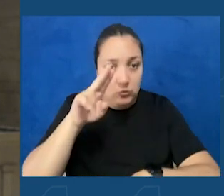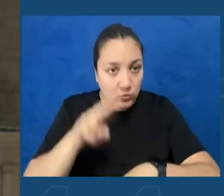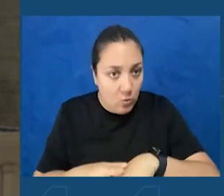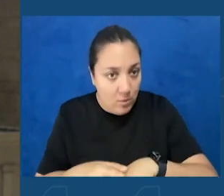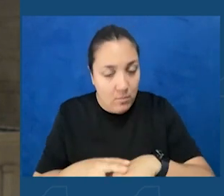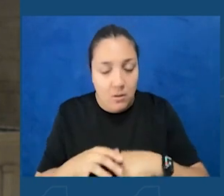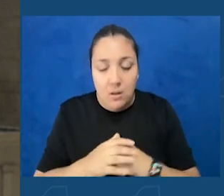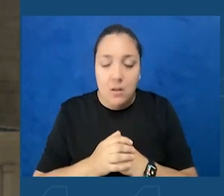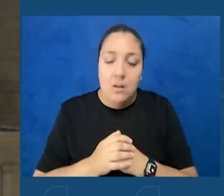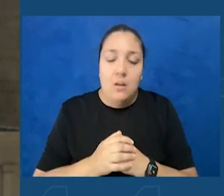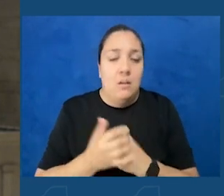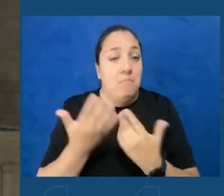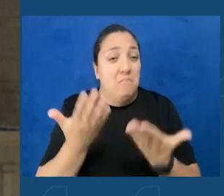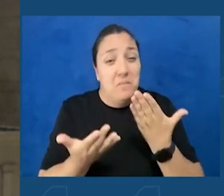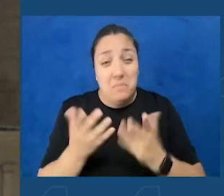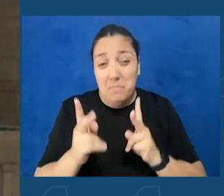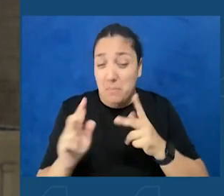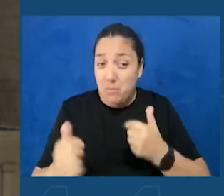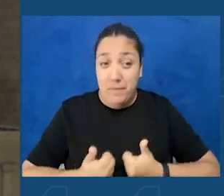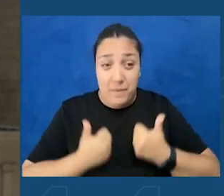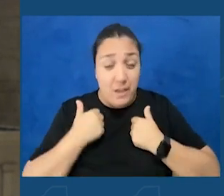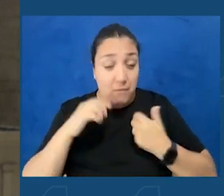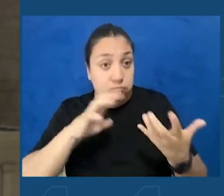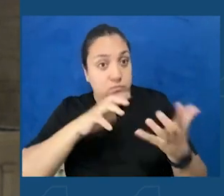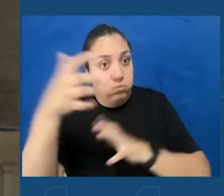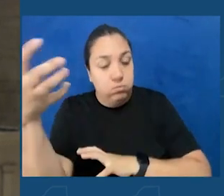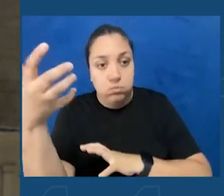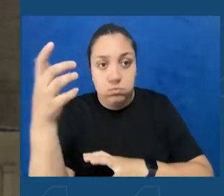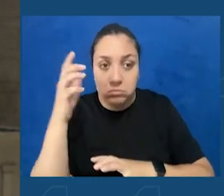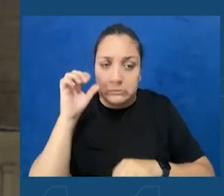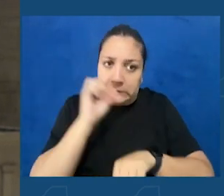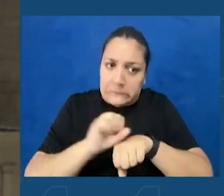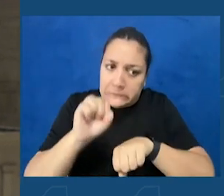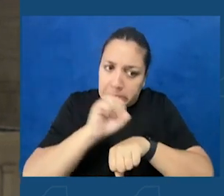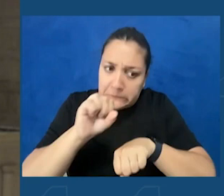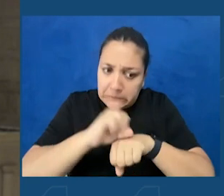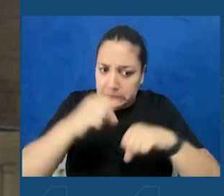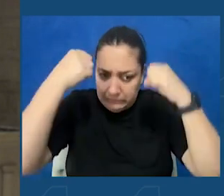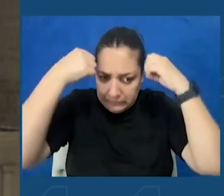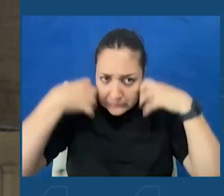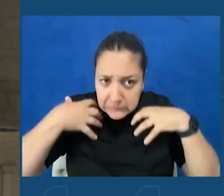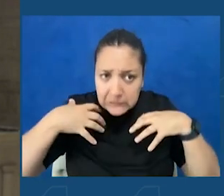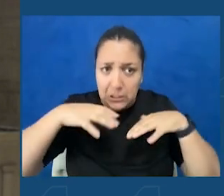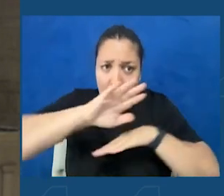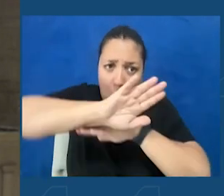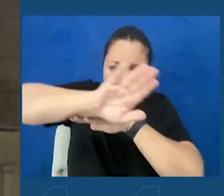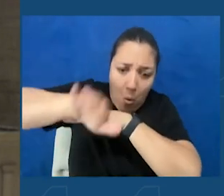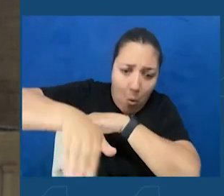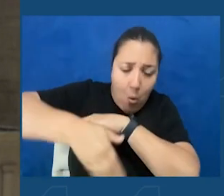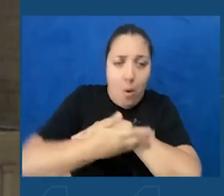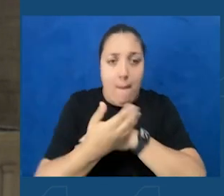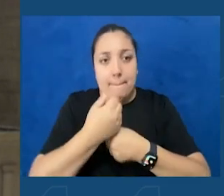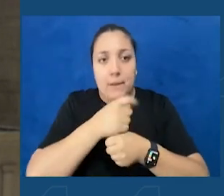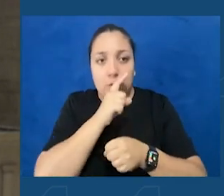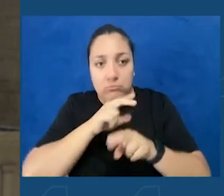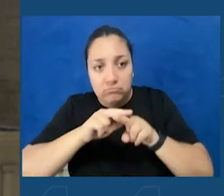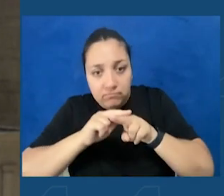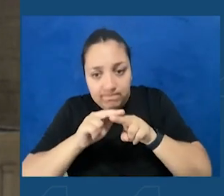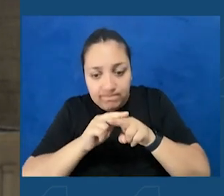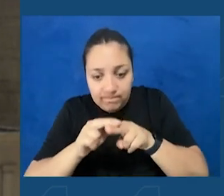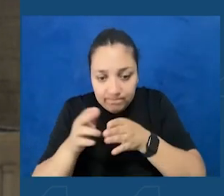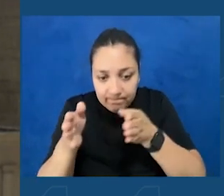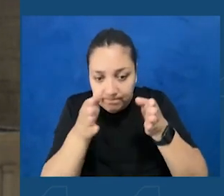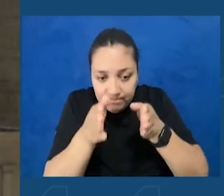night to get the tracks restored to normal levels, I want to thank them for their patience. I want to thank all the businesses who